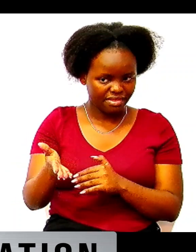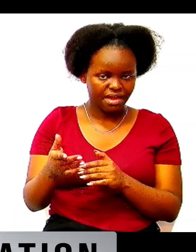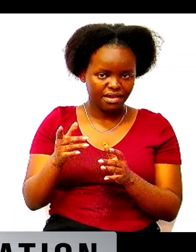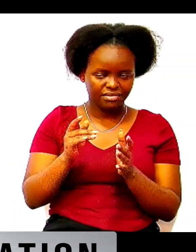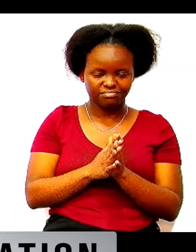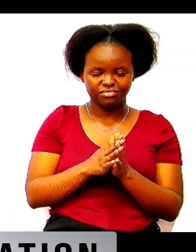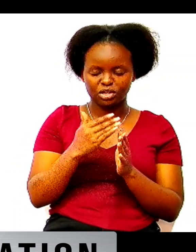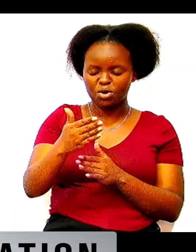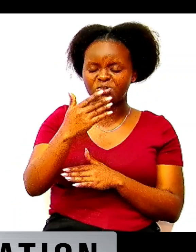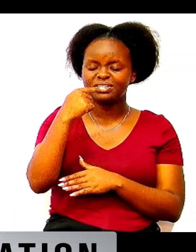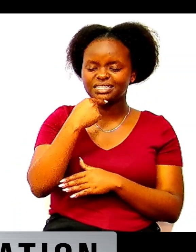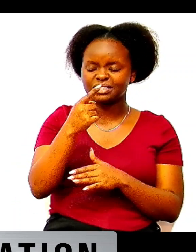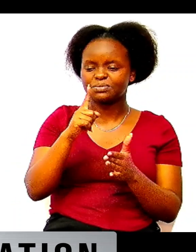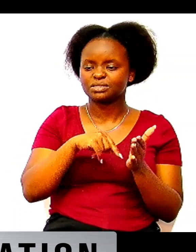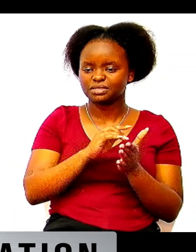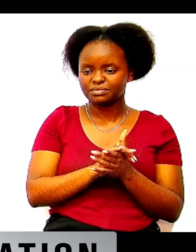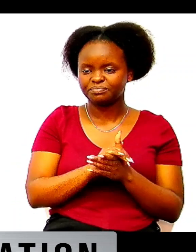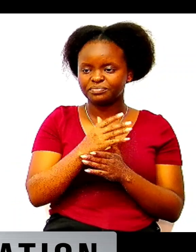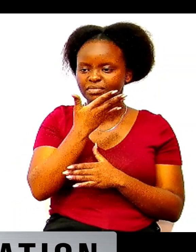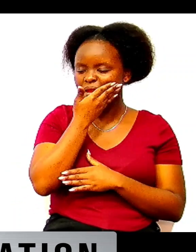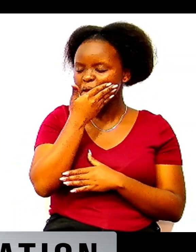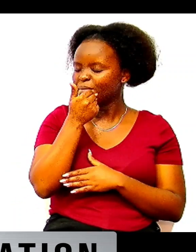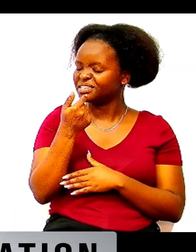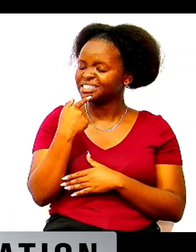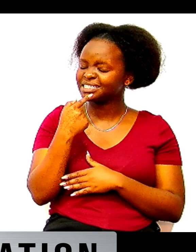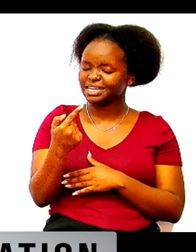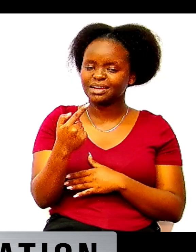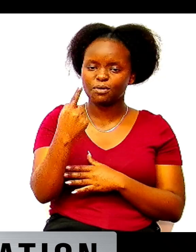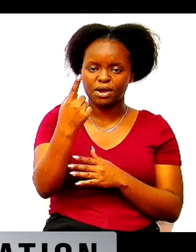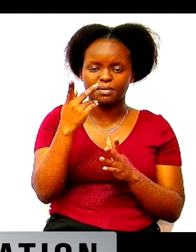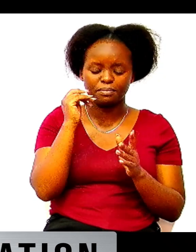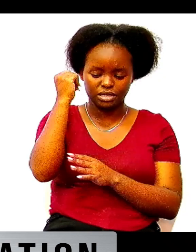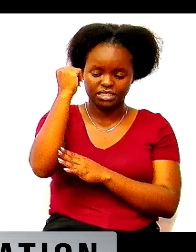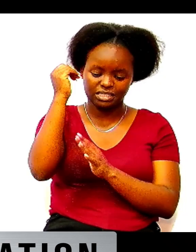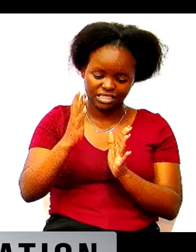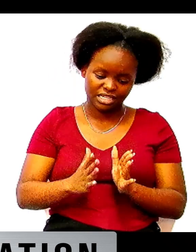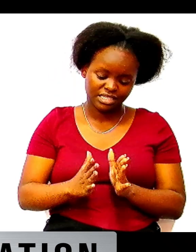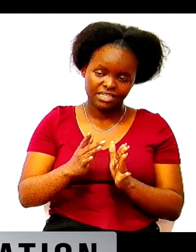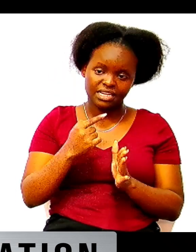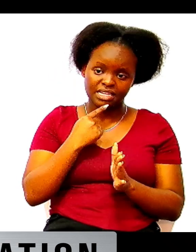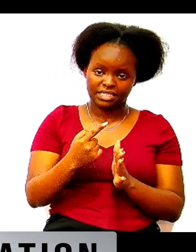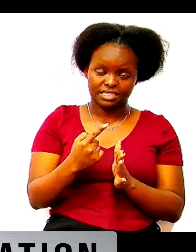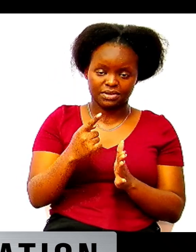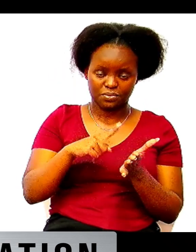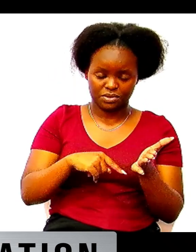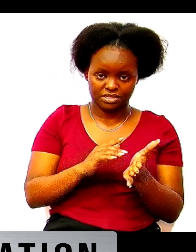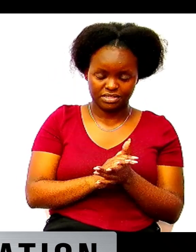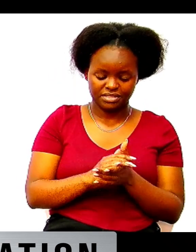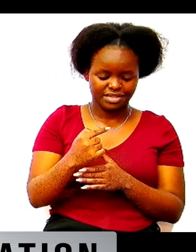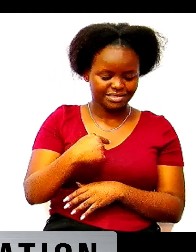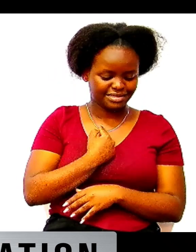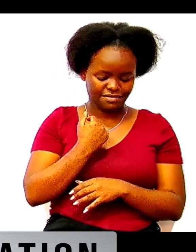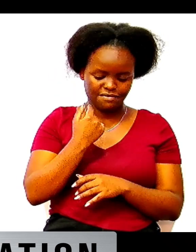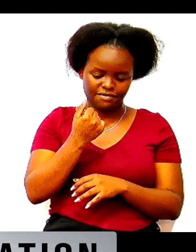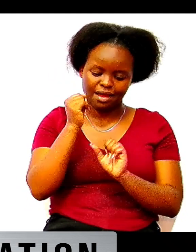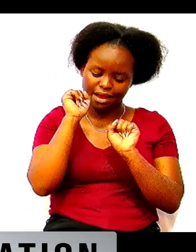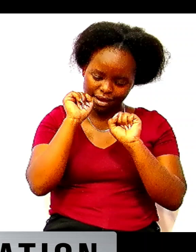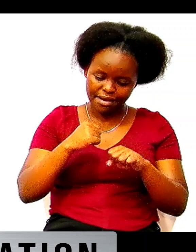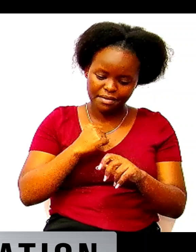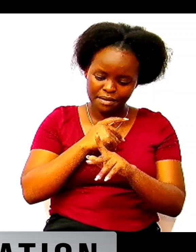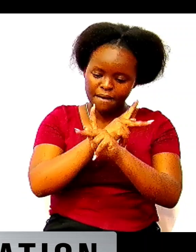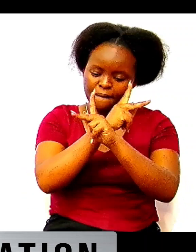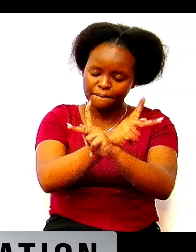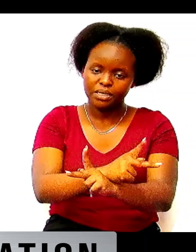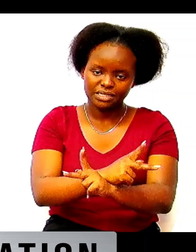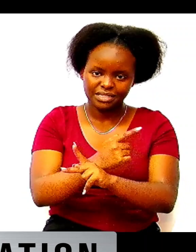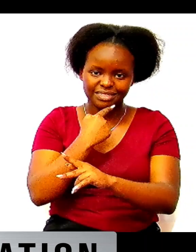always say that the best saying that I heard one politician say in this country, I would protect your right to say it